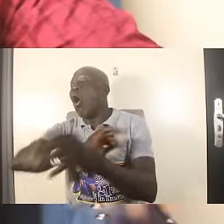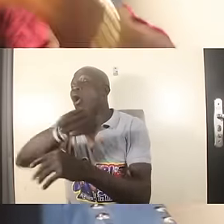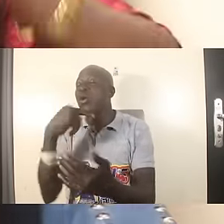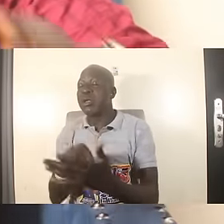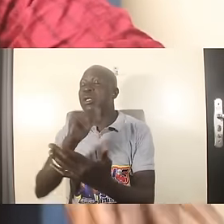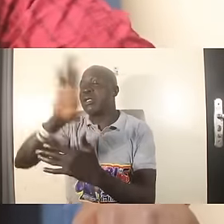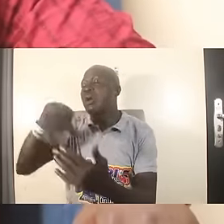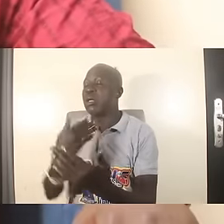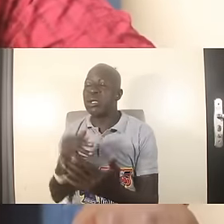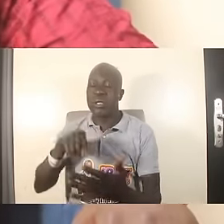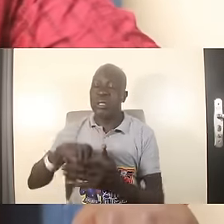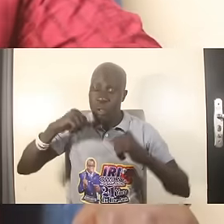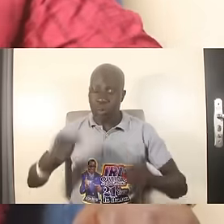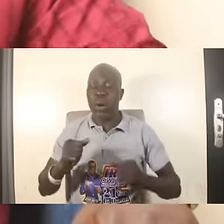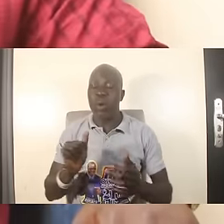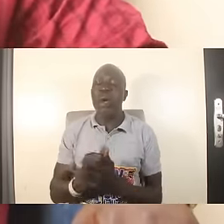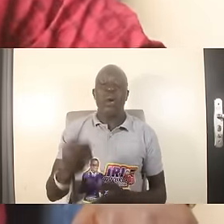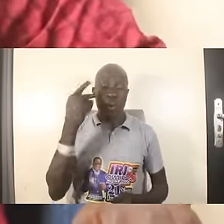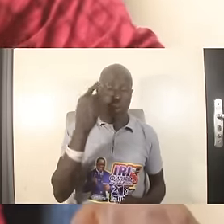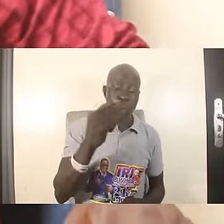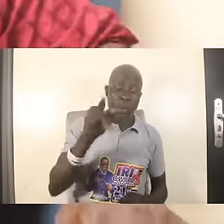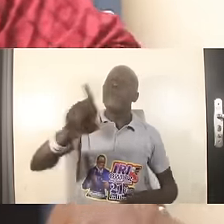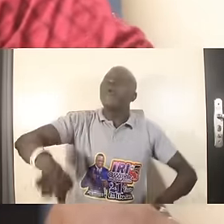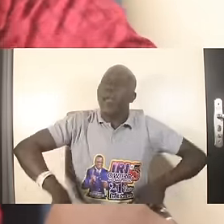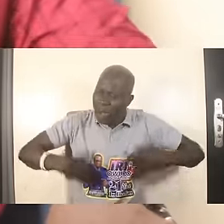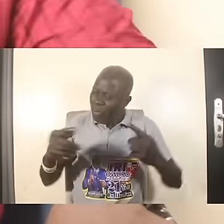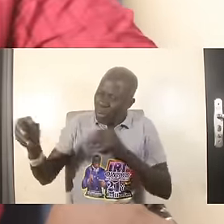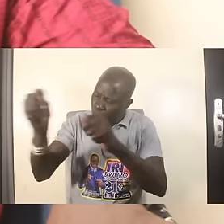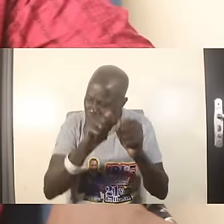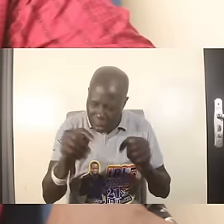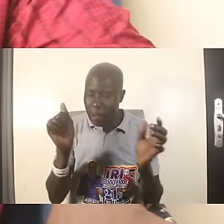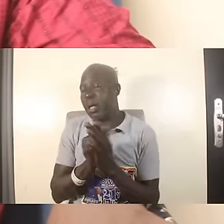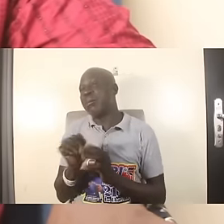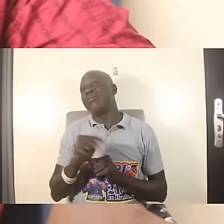this power. All this power. You're still within them.